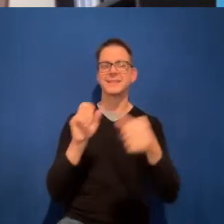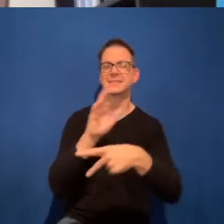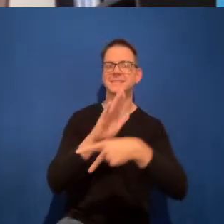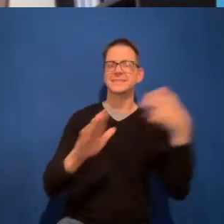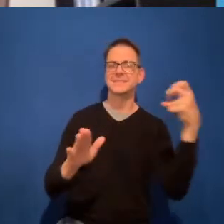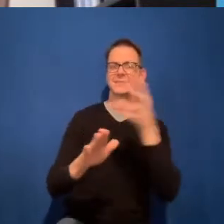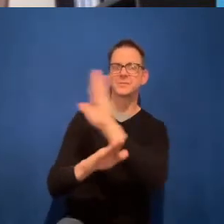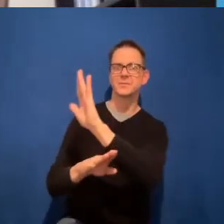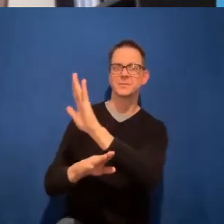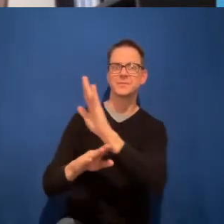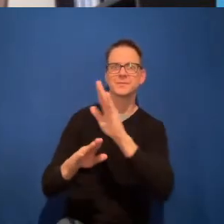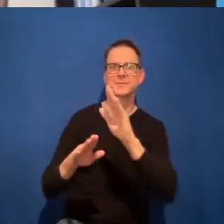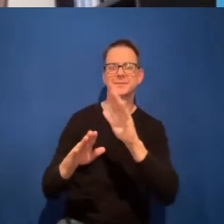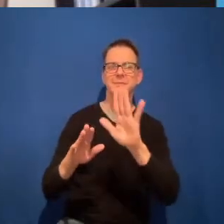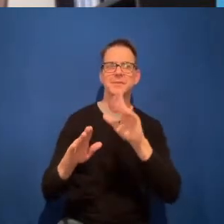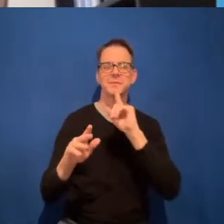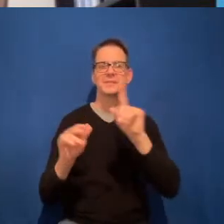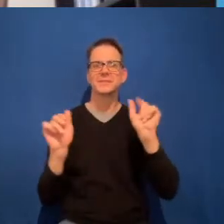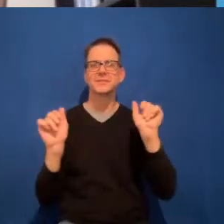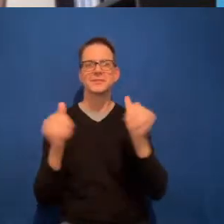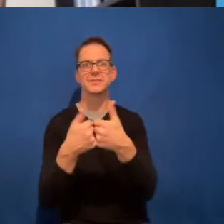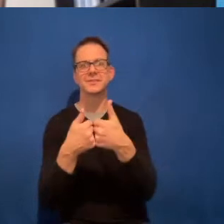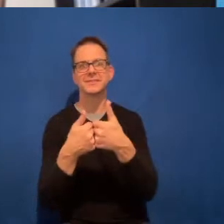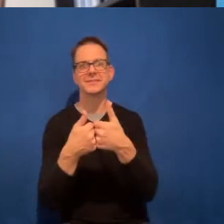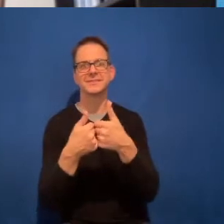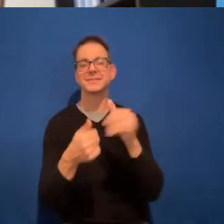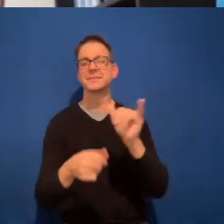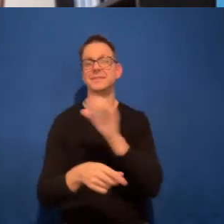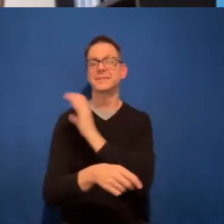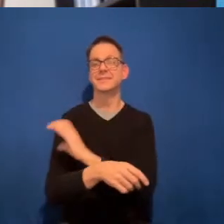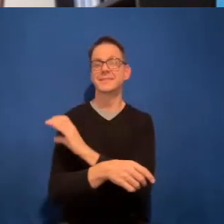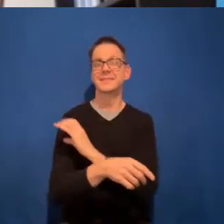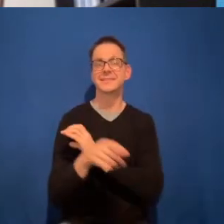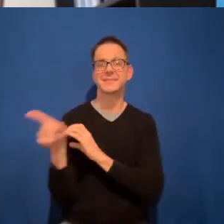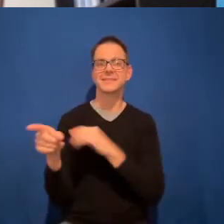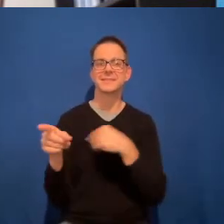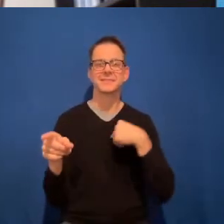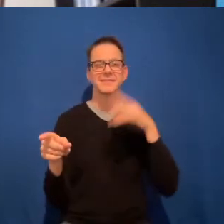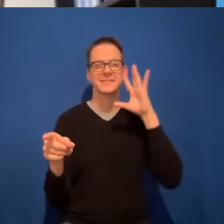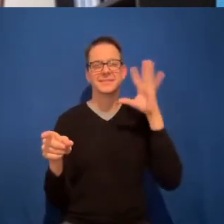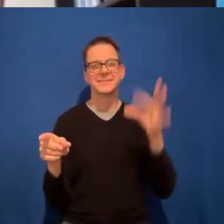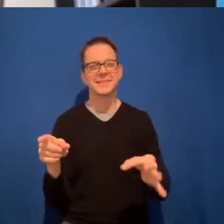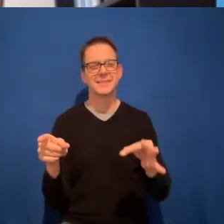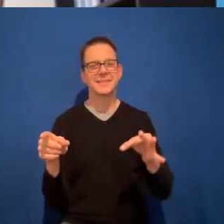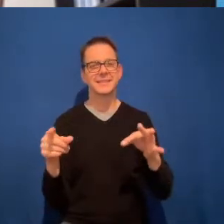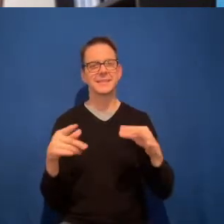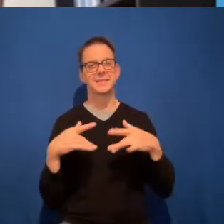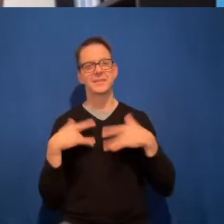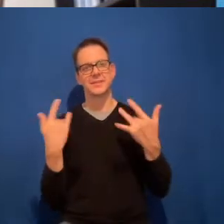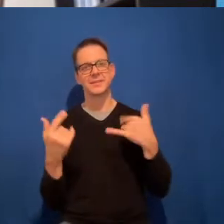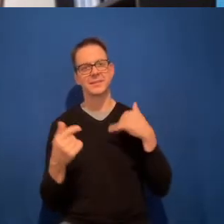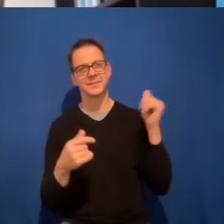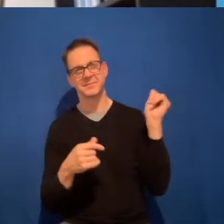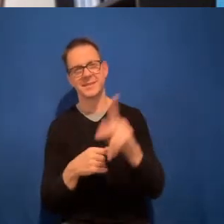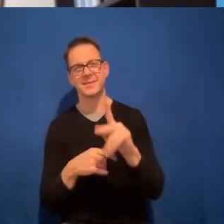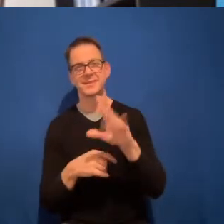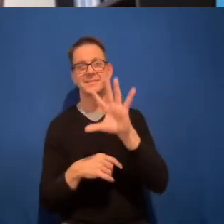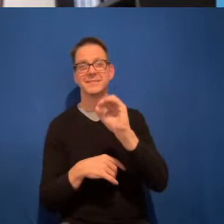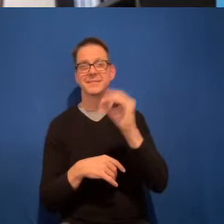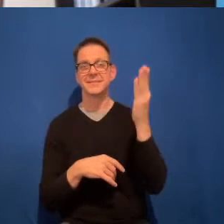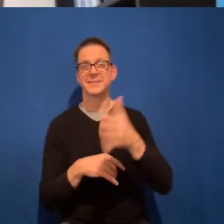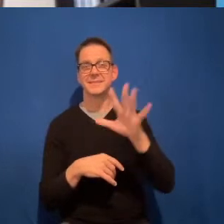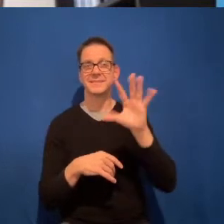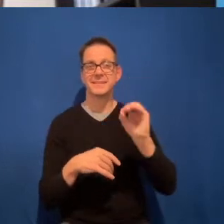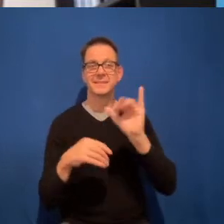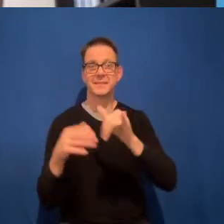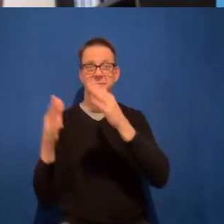clinic decided fairly early on to actually move back into, kind of a 50-50 model where we would do in person, we would stagger it with virtual. But